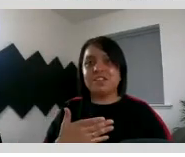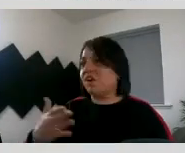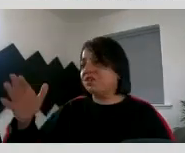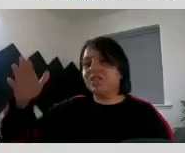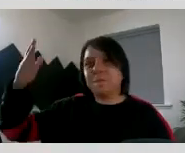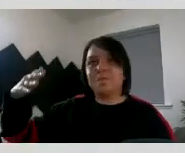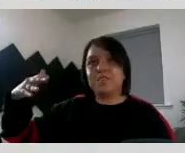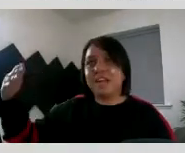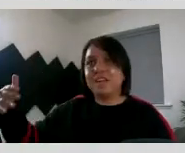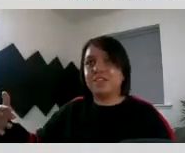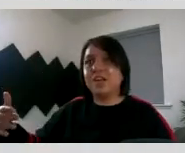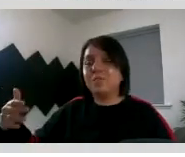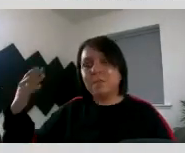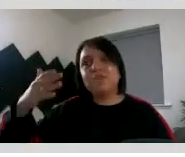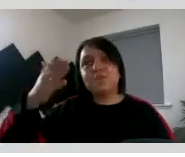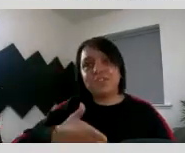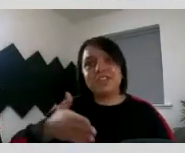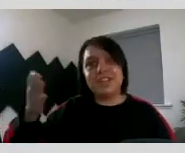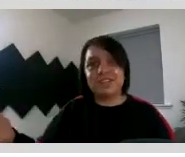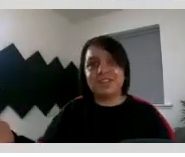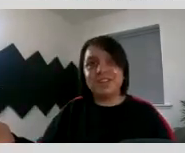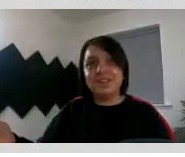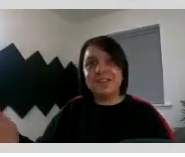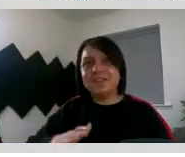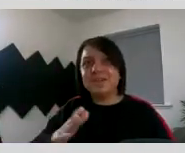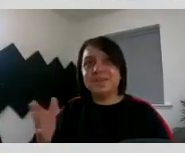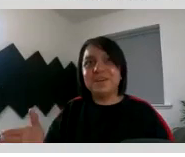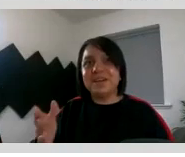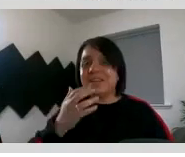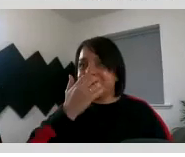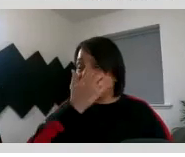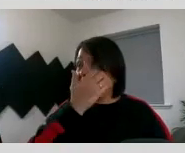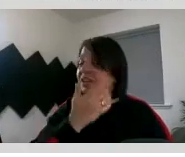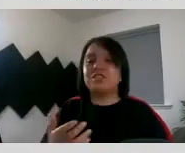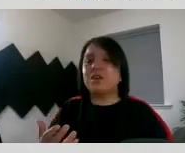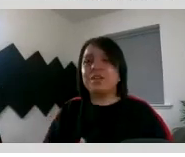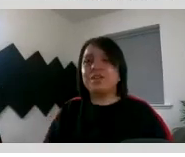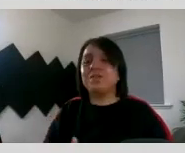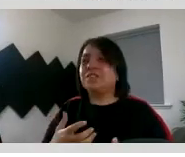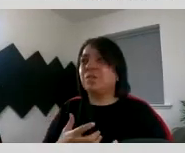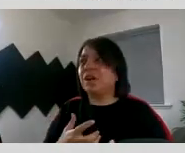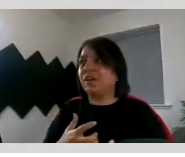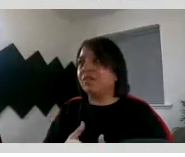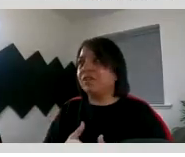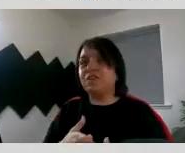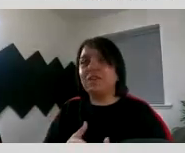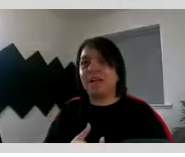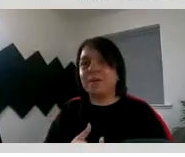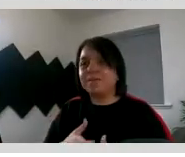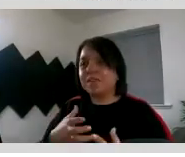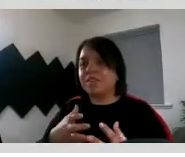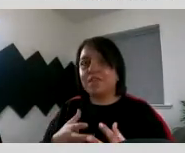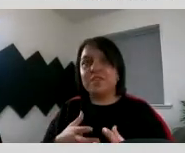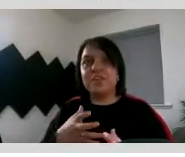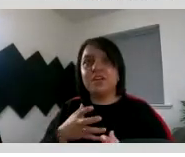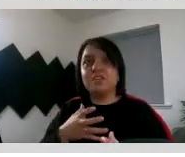just think, oh, she's Asian, but I'm actually British Asian. So you get, it's so mixed up. This is why I feel that the UK